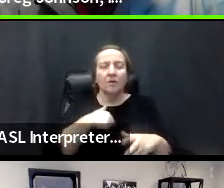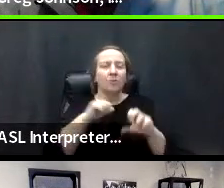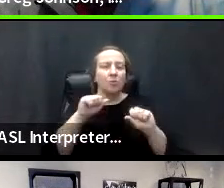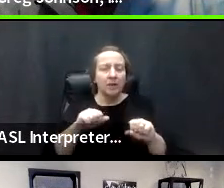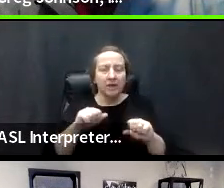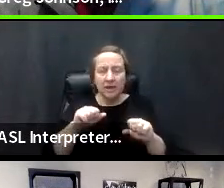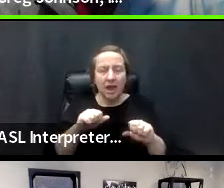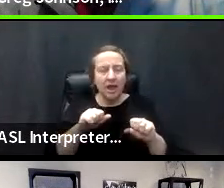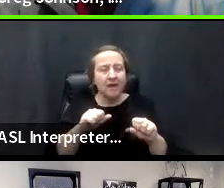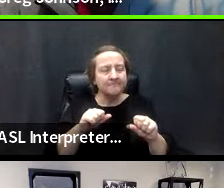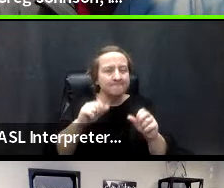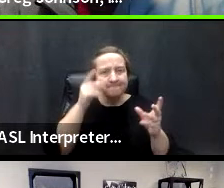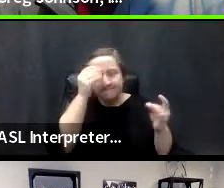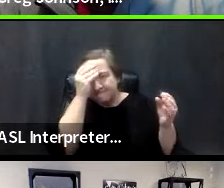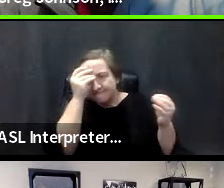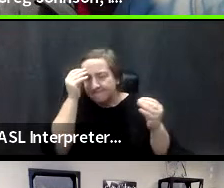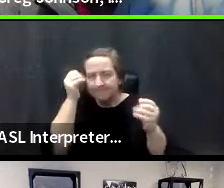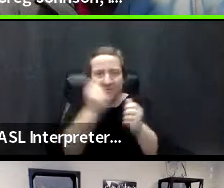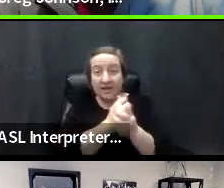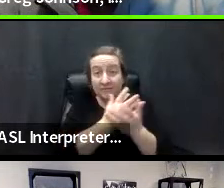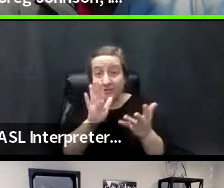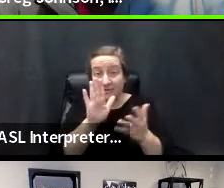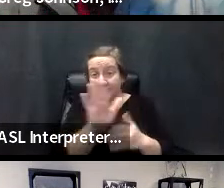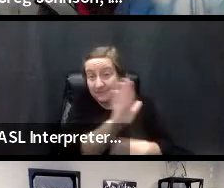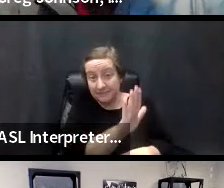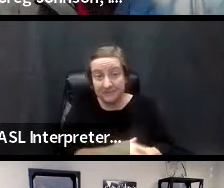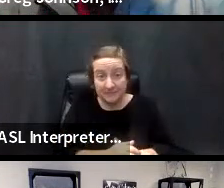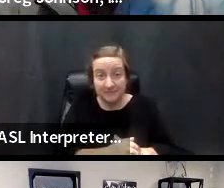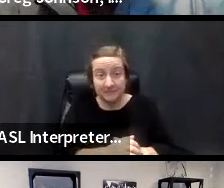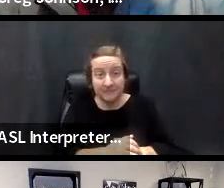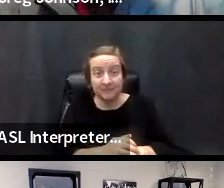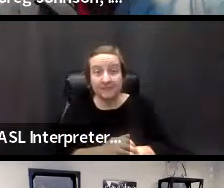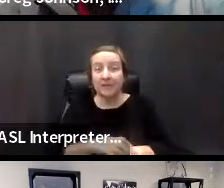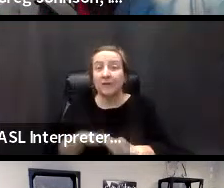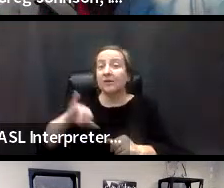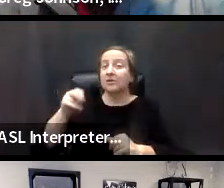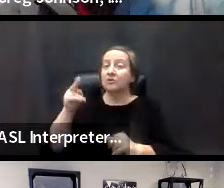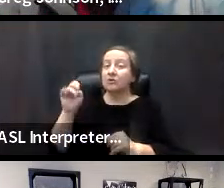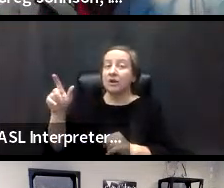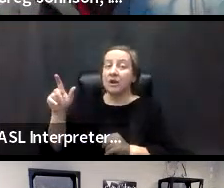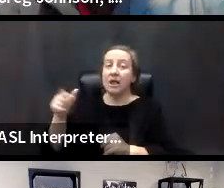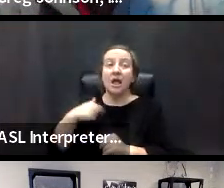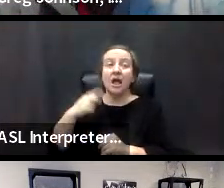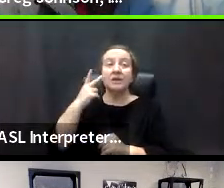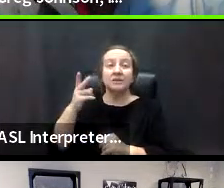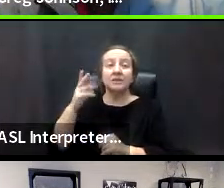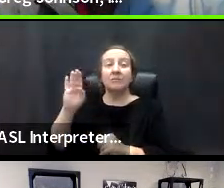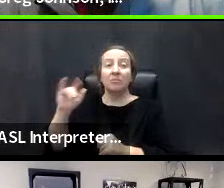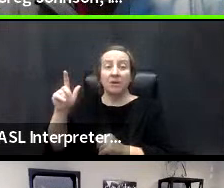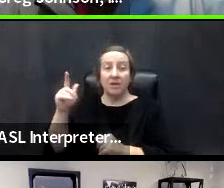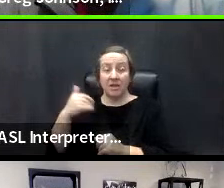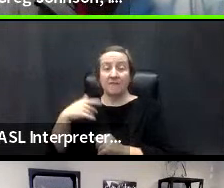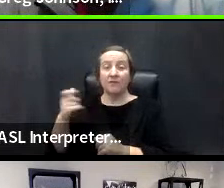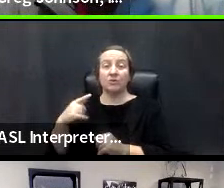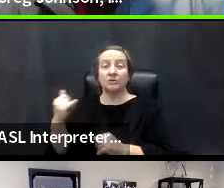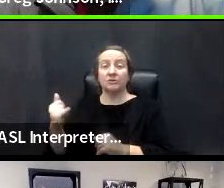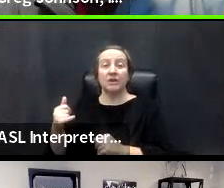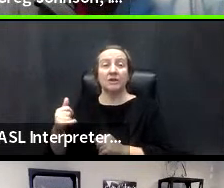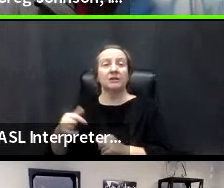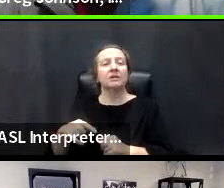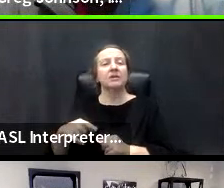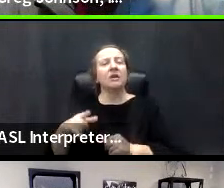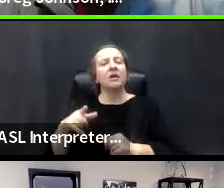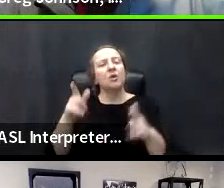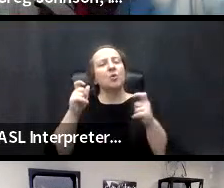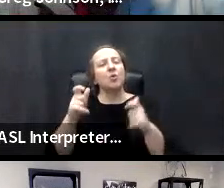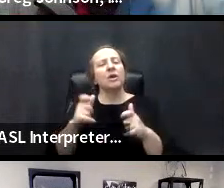all of those things into account. And I see that Bill has a question too. Yep. It's just a quick follow-up